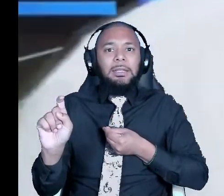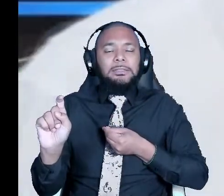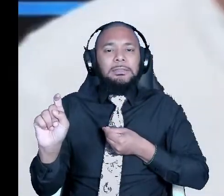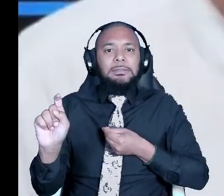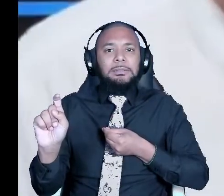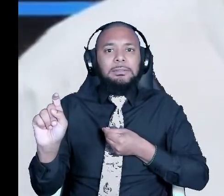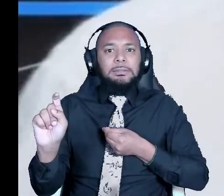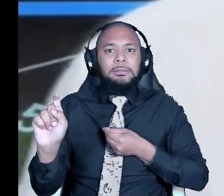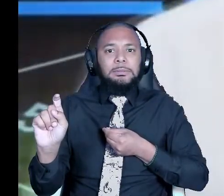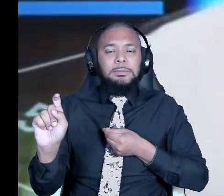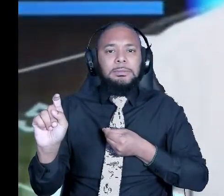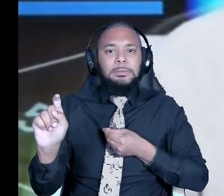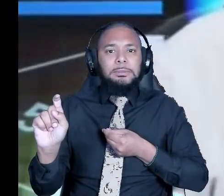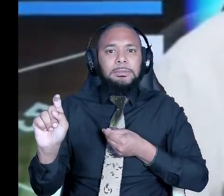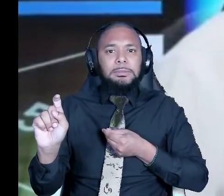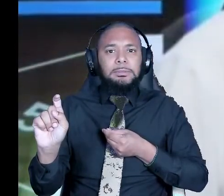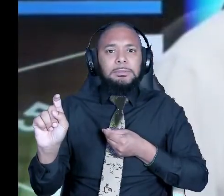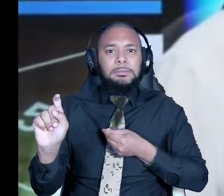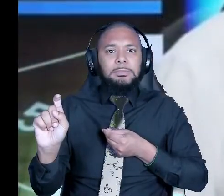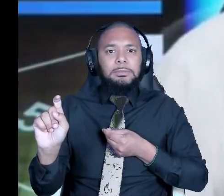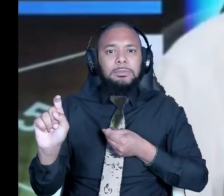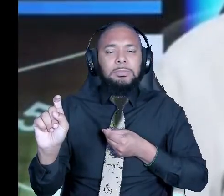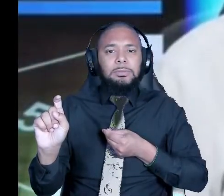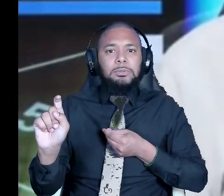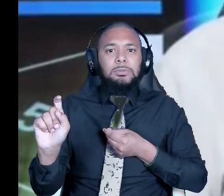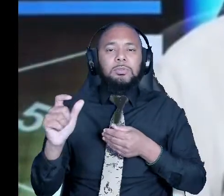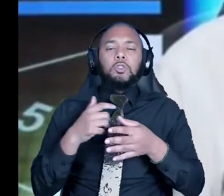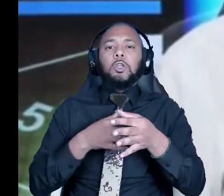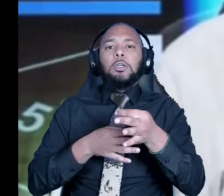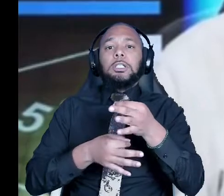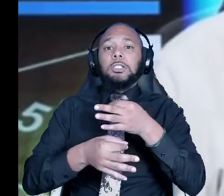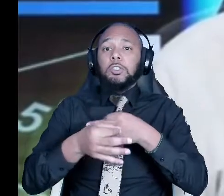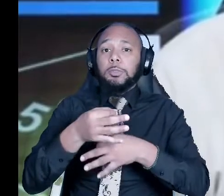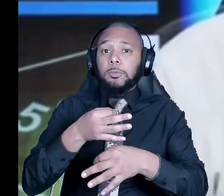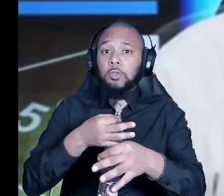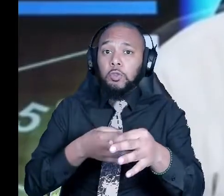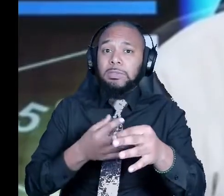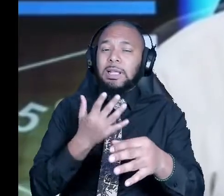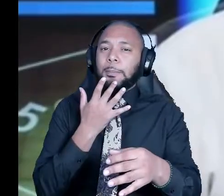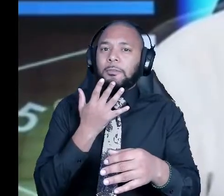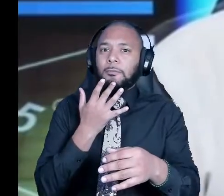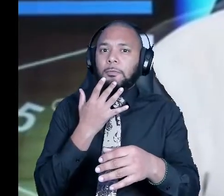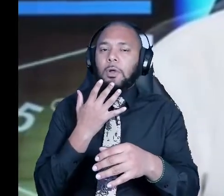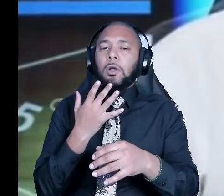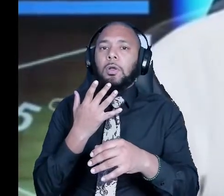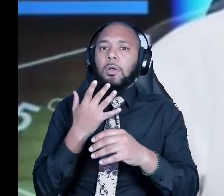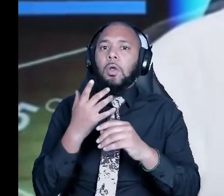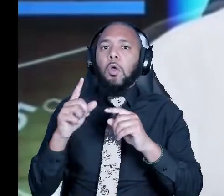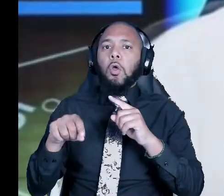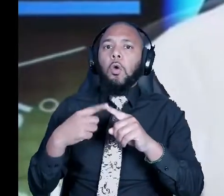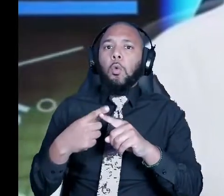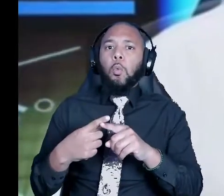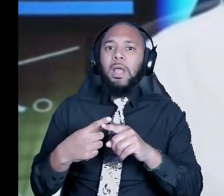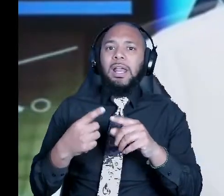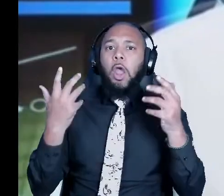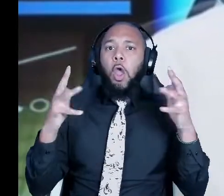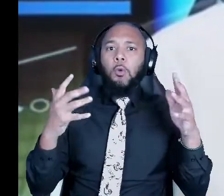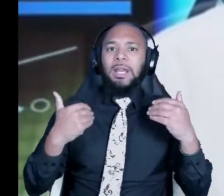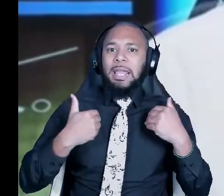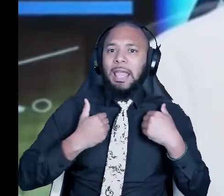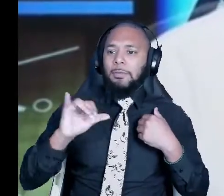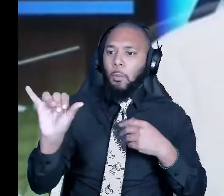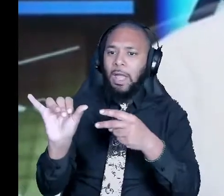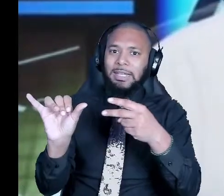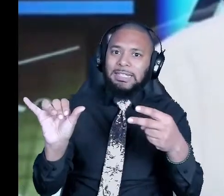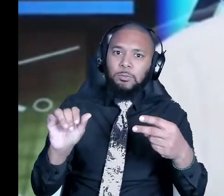So I only use the substitution method if one of my equations either says y equals or